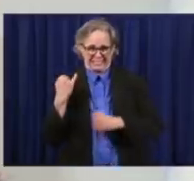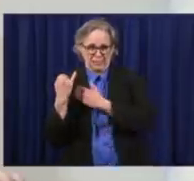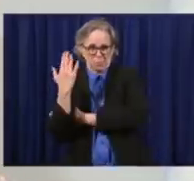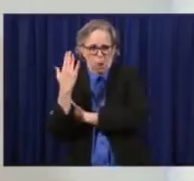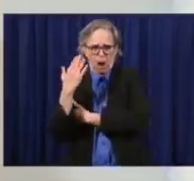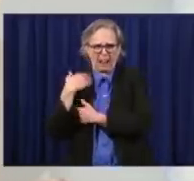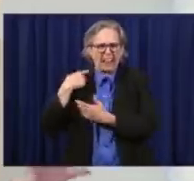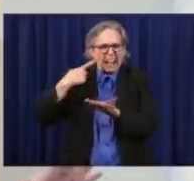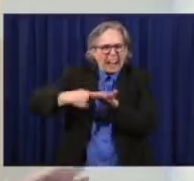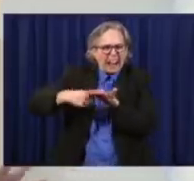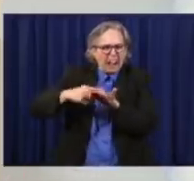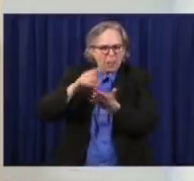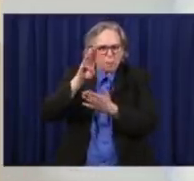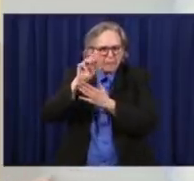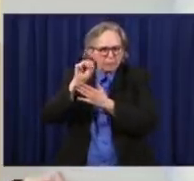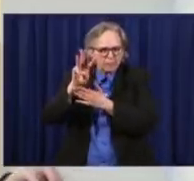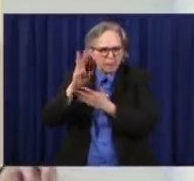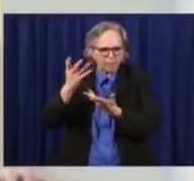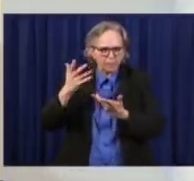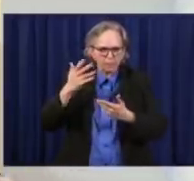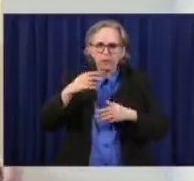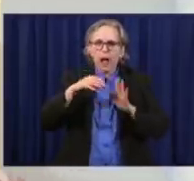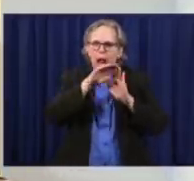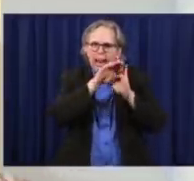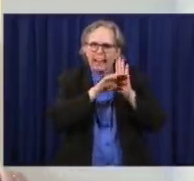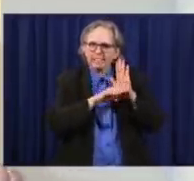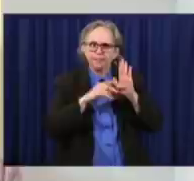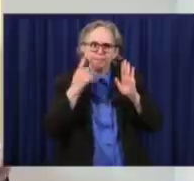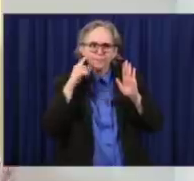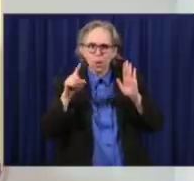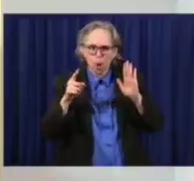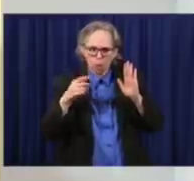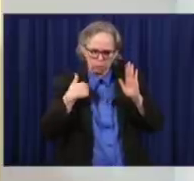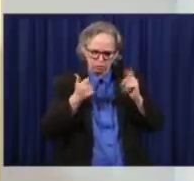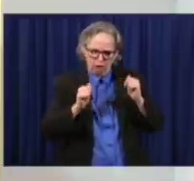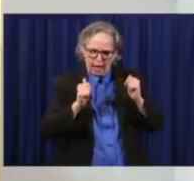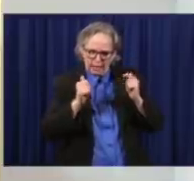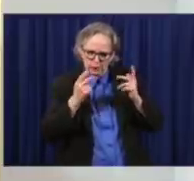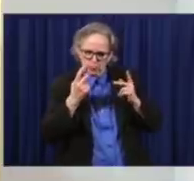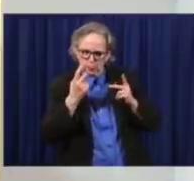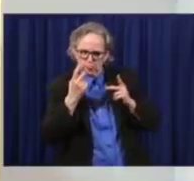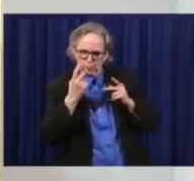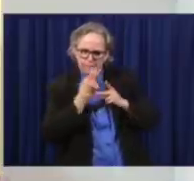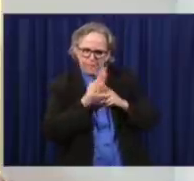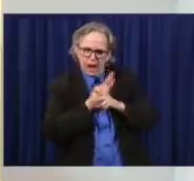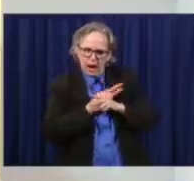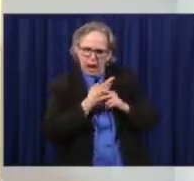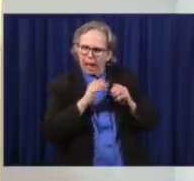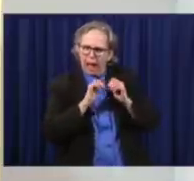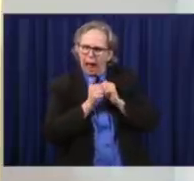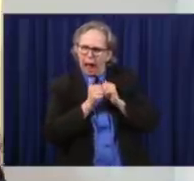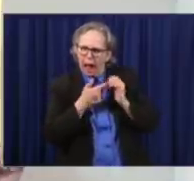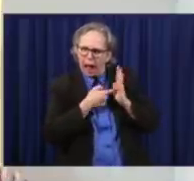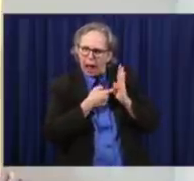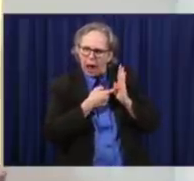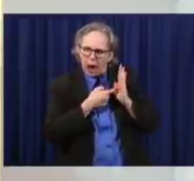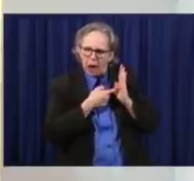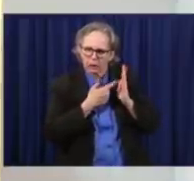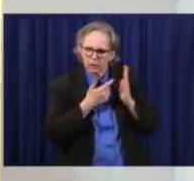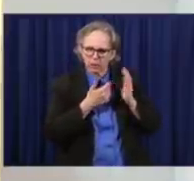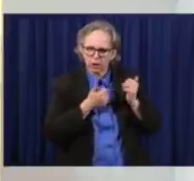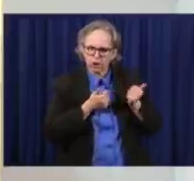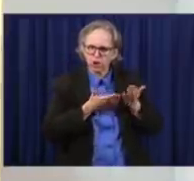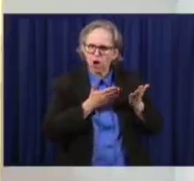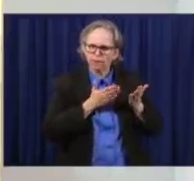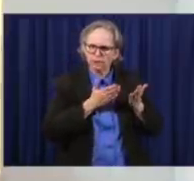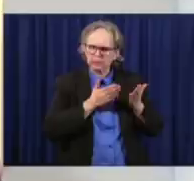morning. It is on the list of one of those things that we are trying to identify what services we can push the